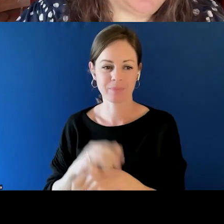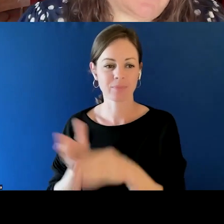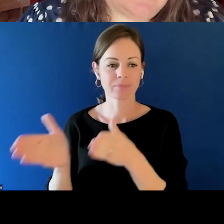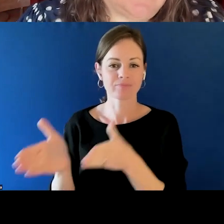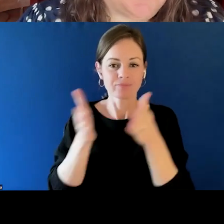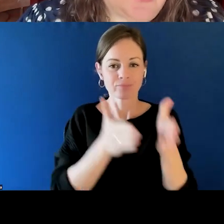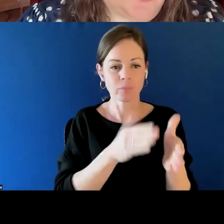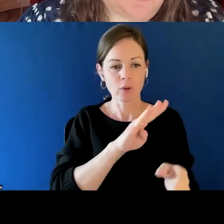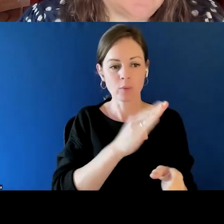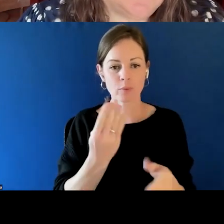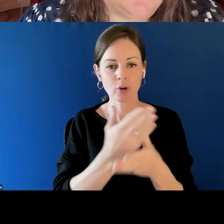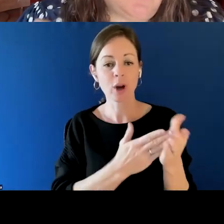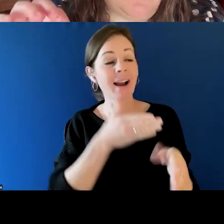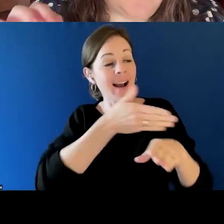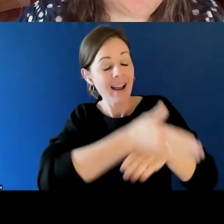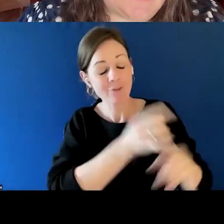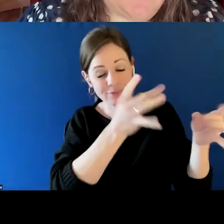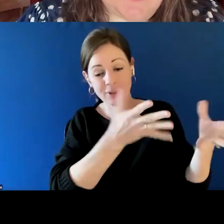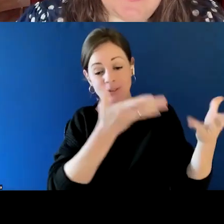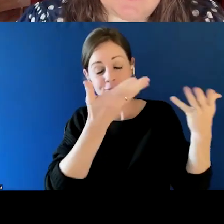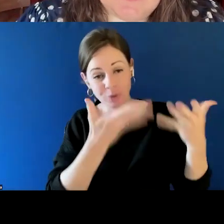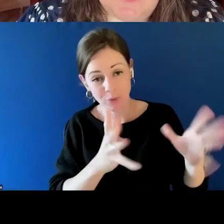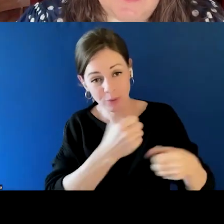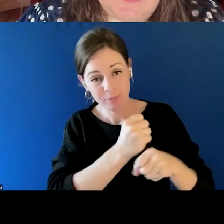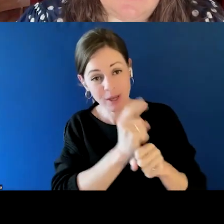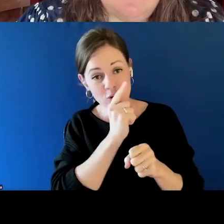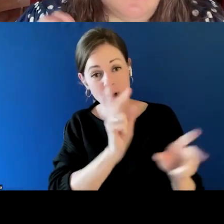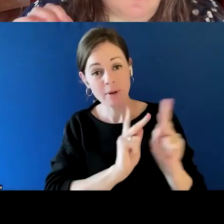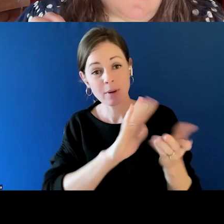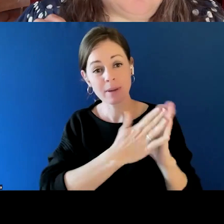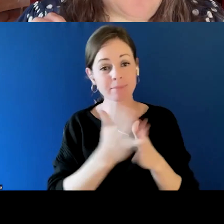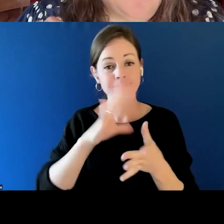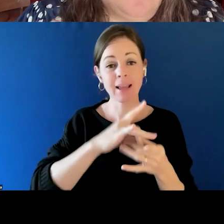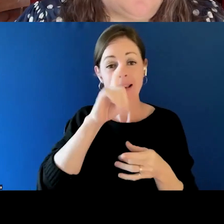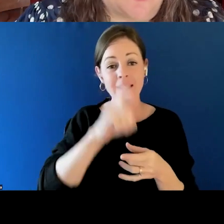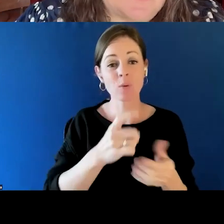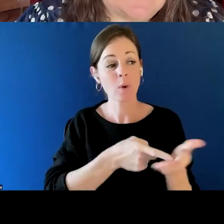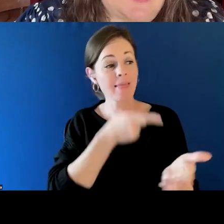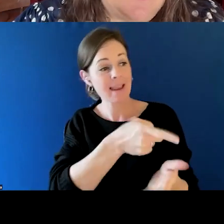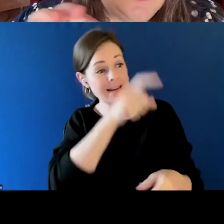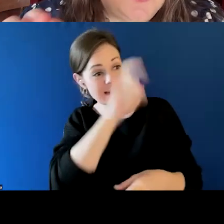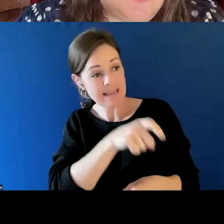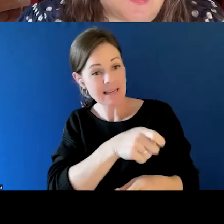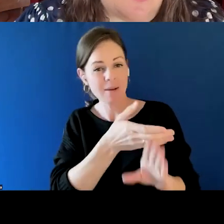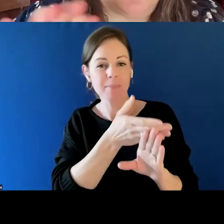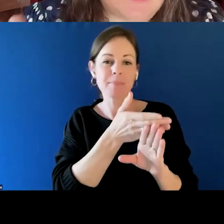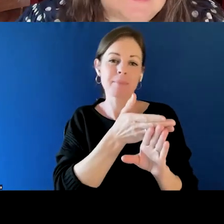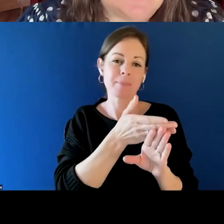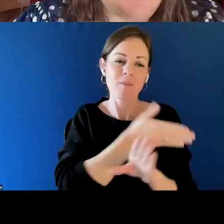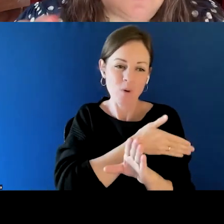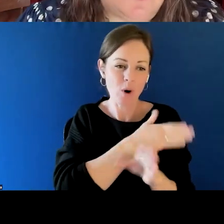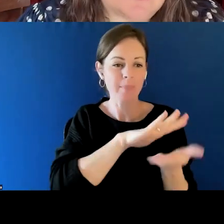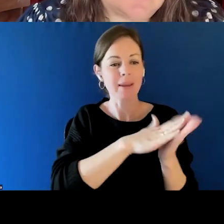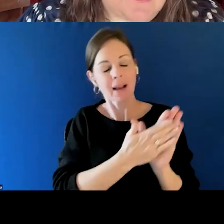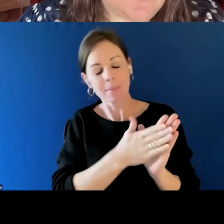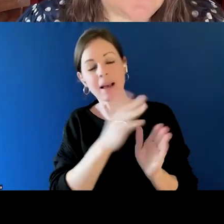because after the crisis, it's really important to make sure people get connected to what they need before things develop into another crisis